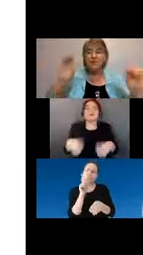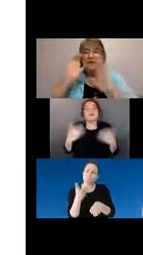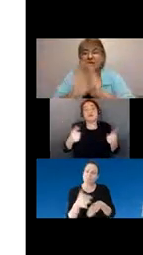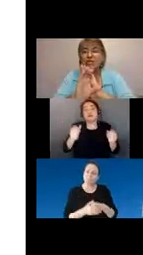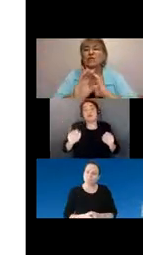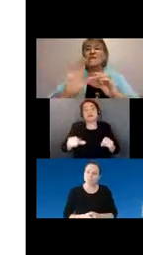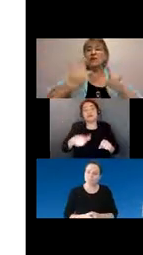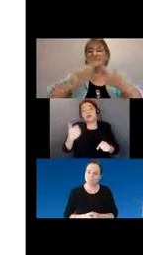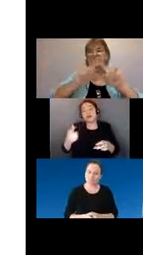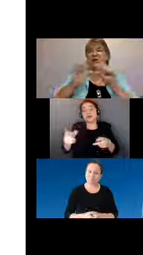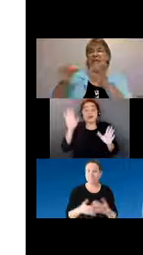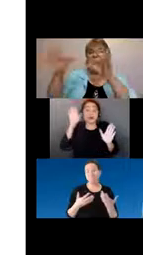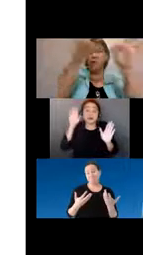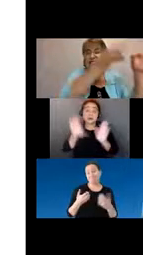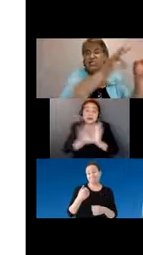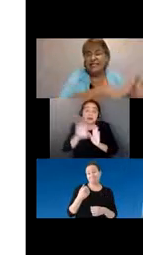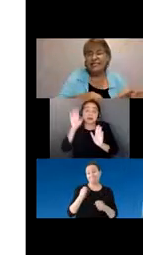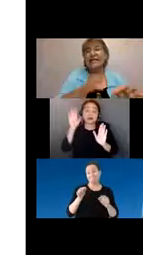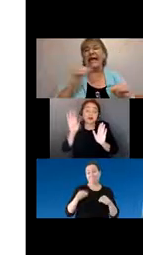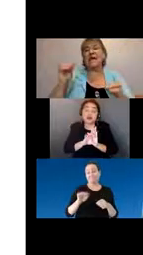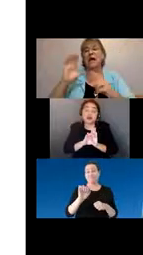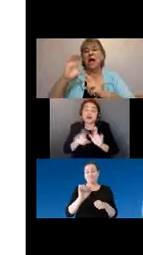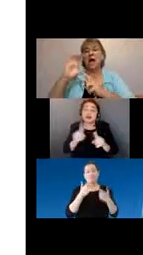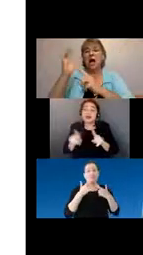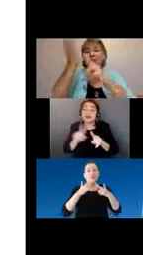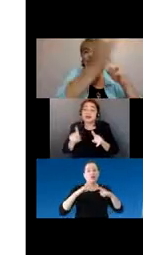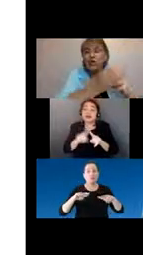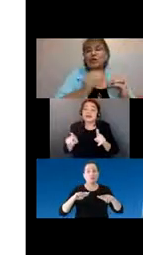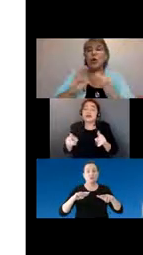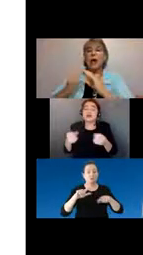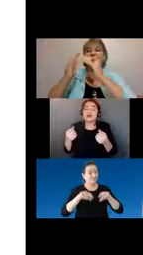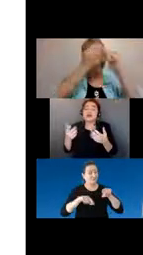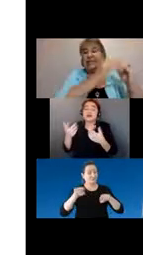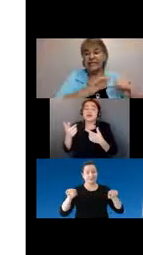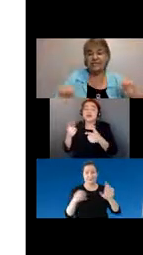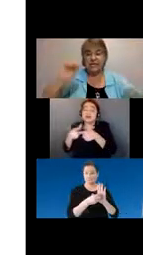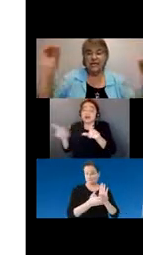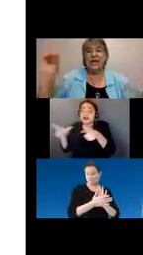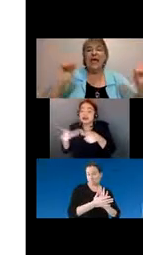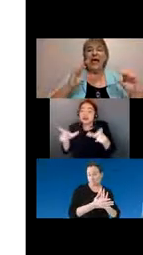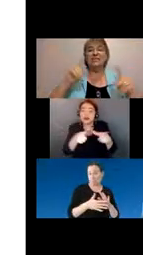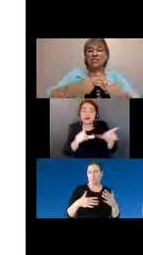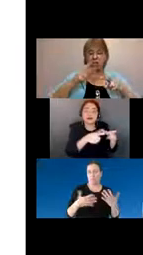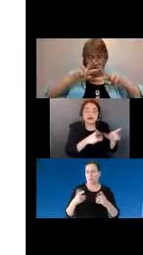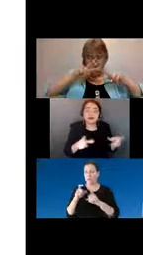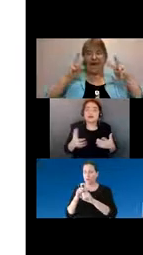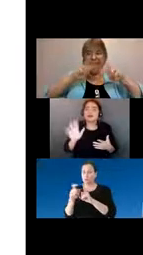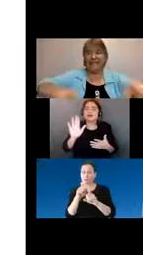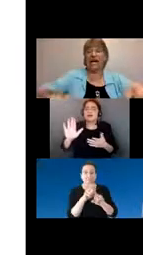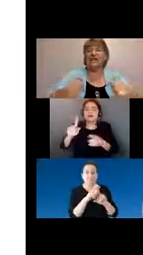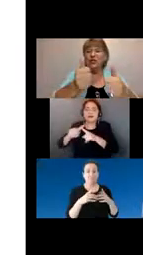put pictures of your different languages and cultures or communities and start